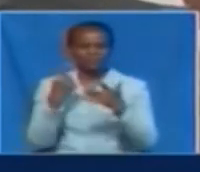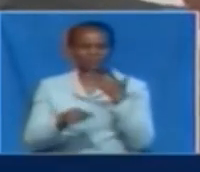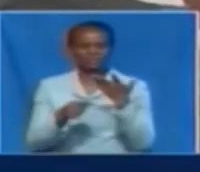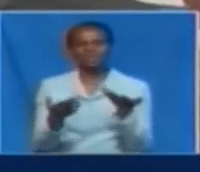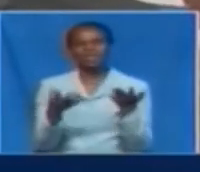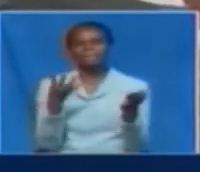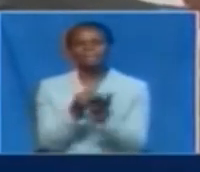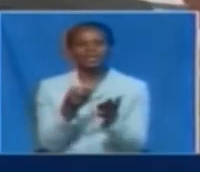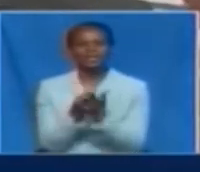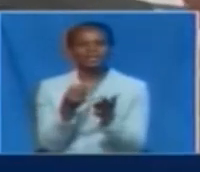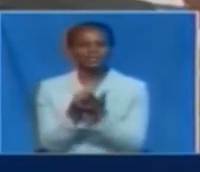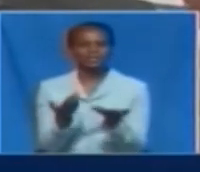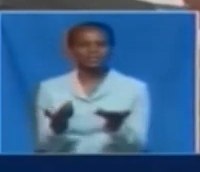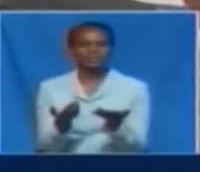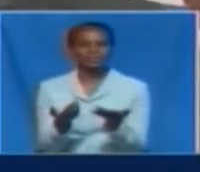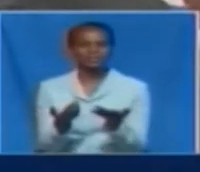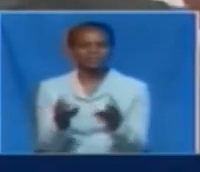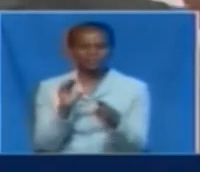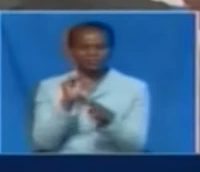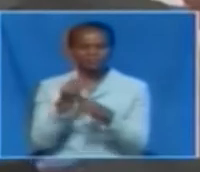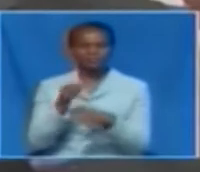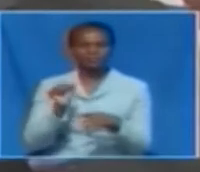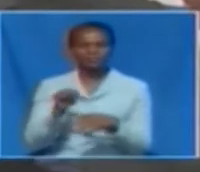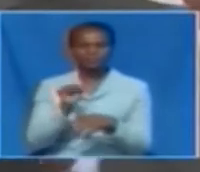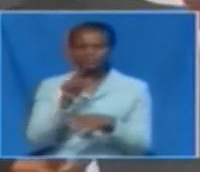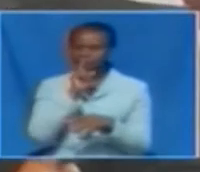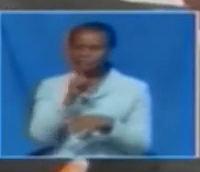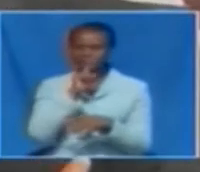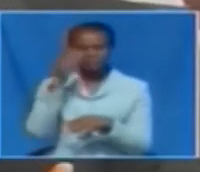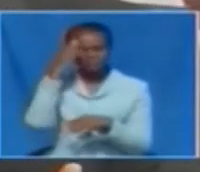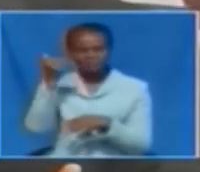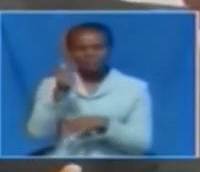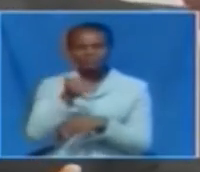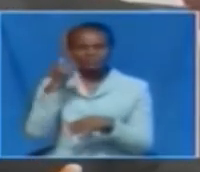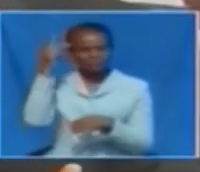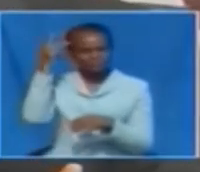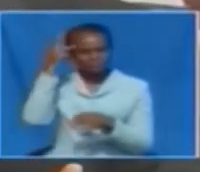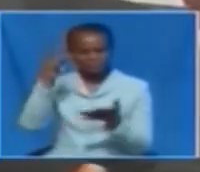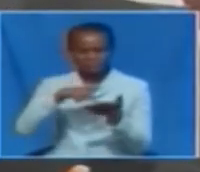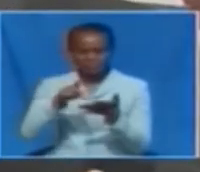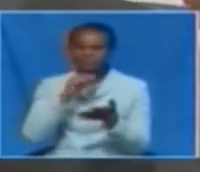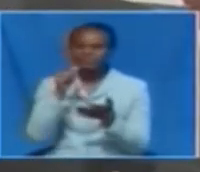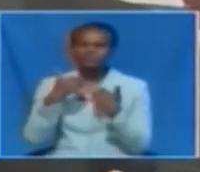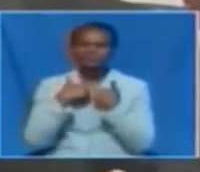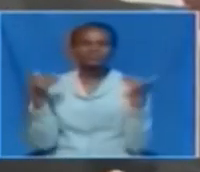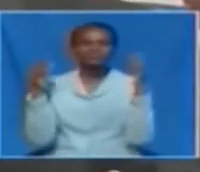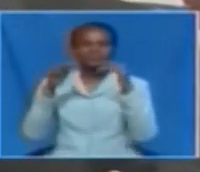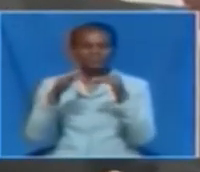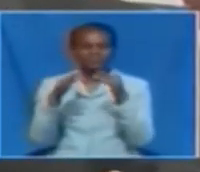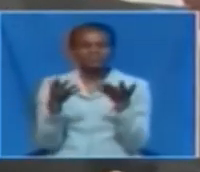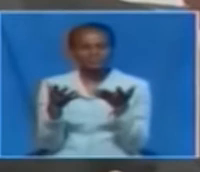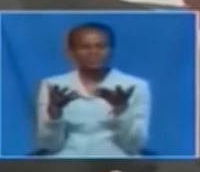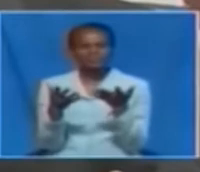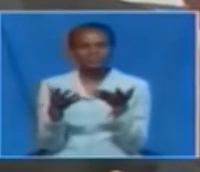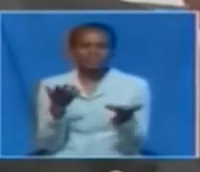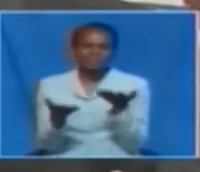logistical aspect of why are these other political parties not talking about conventions? They haven't had conventions. They're more organized. They're